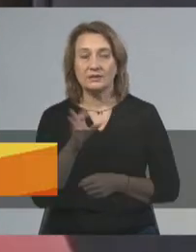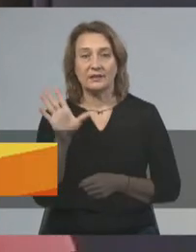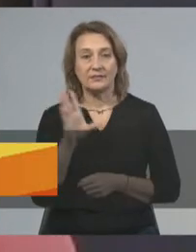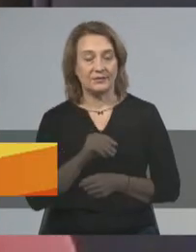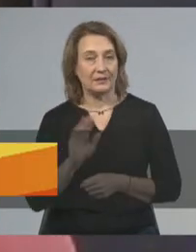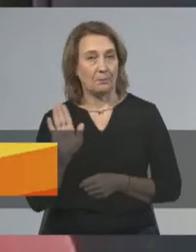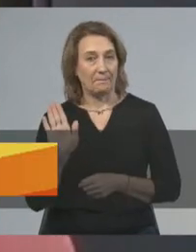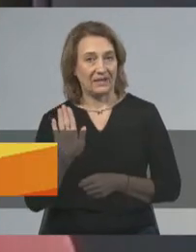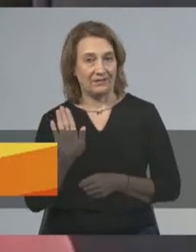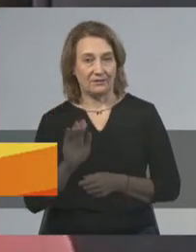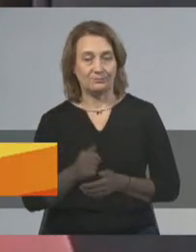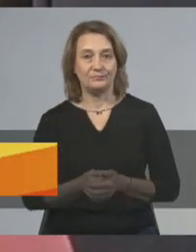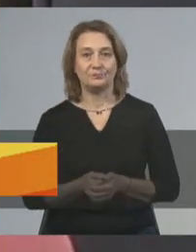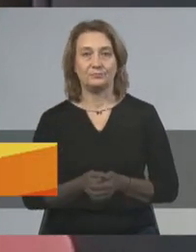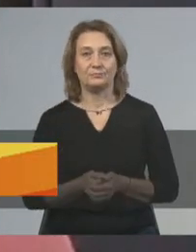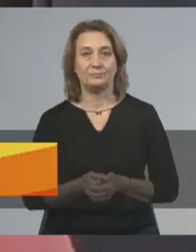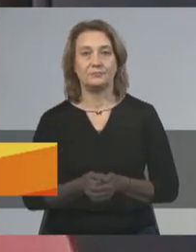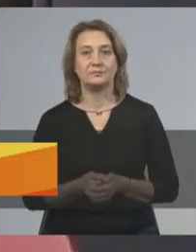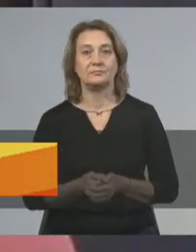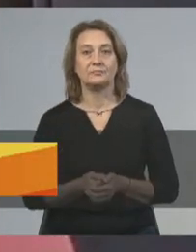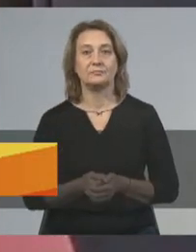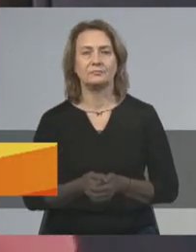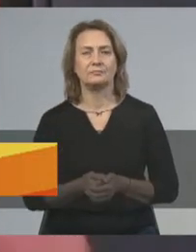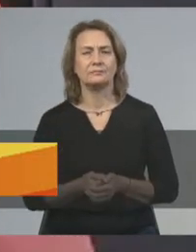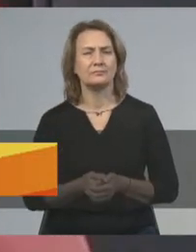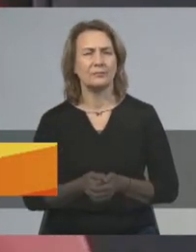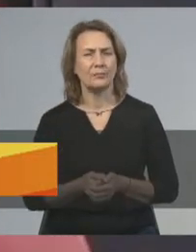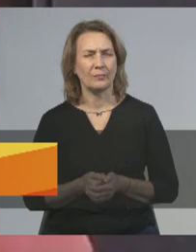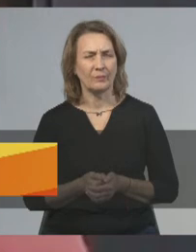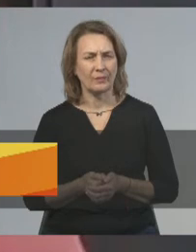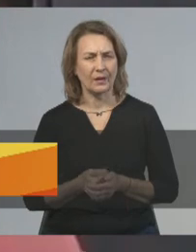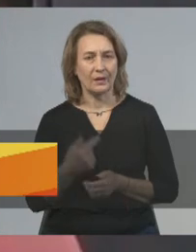first of all i would like to say hello to everyone